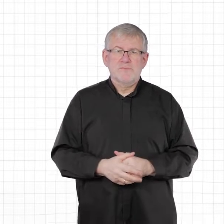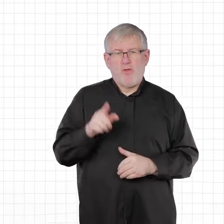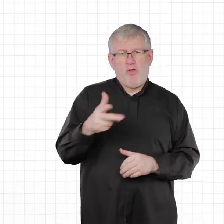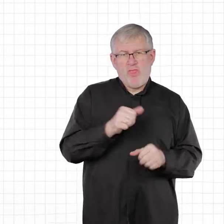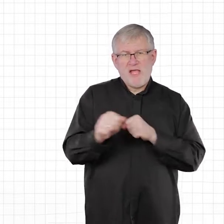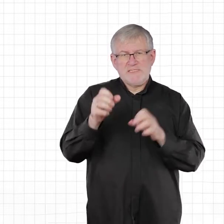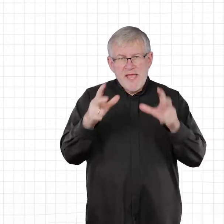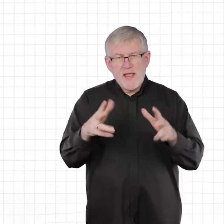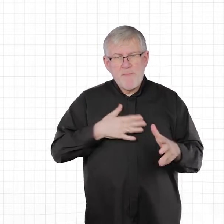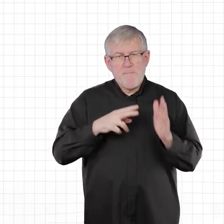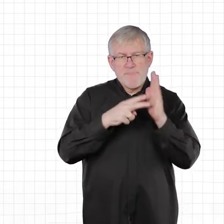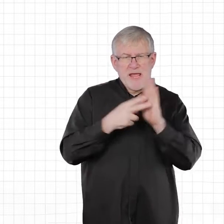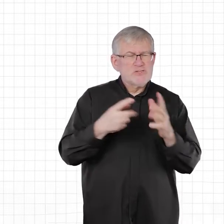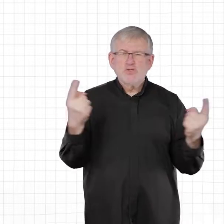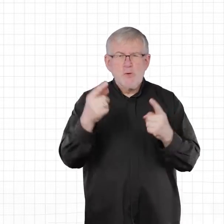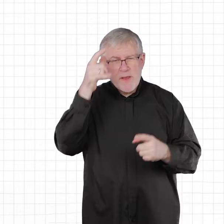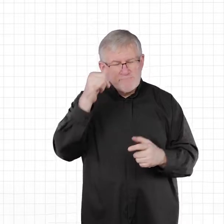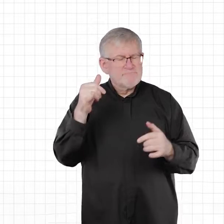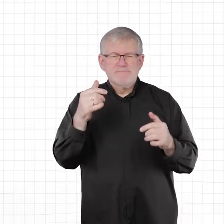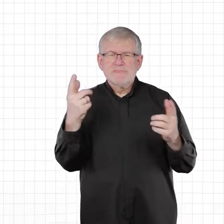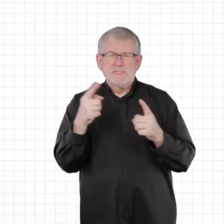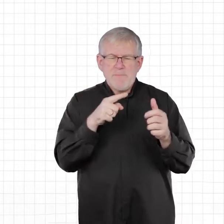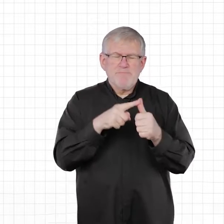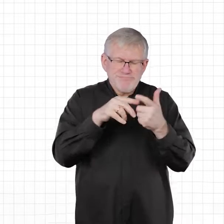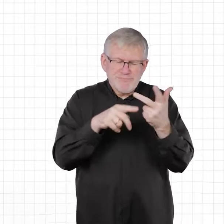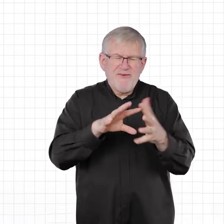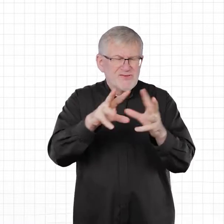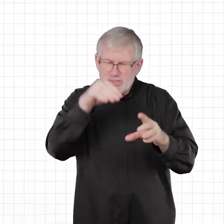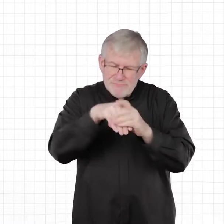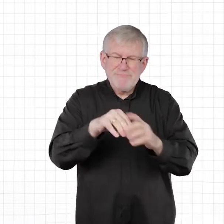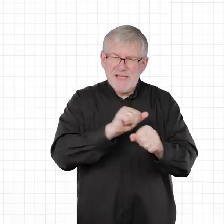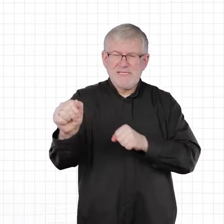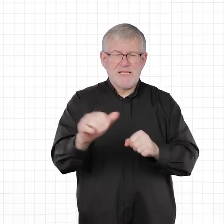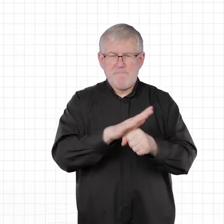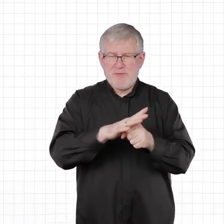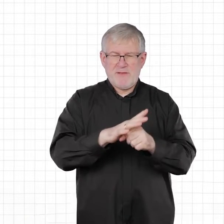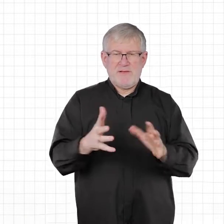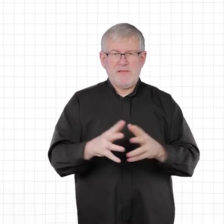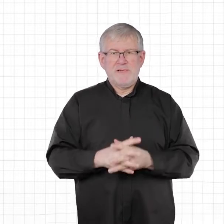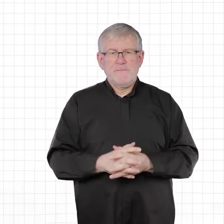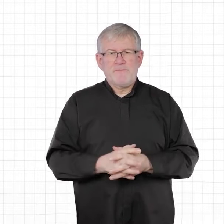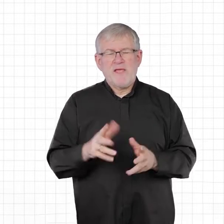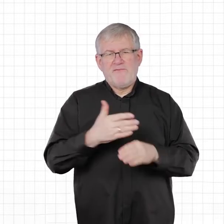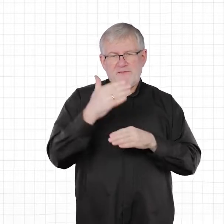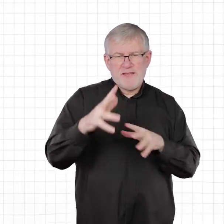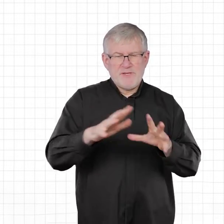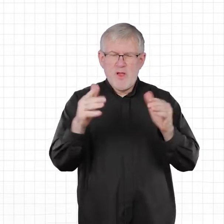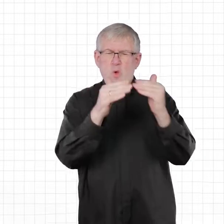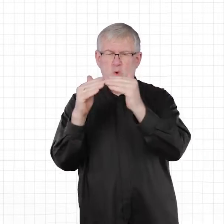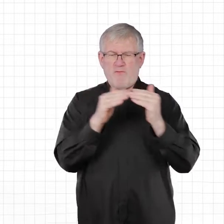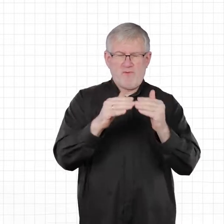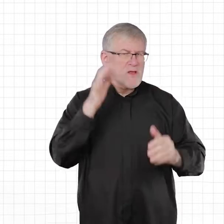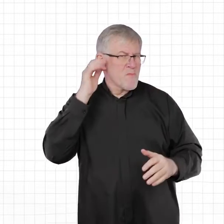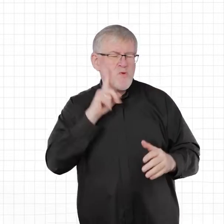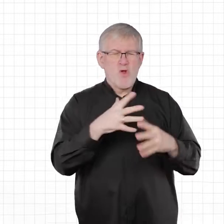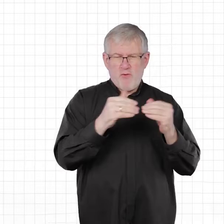14 maybe, she goes back to school. And she goes through the whole school system, takes her baccalaureate and